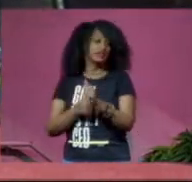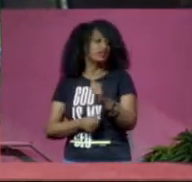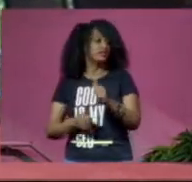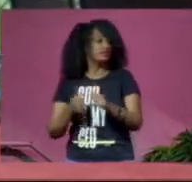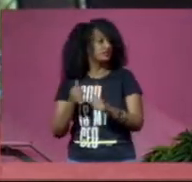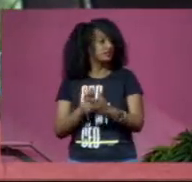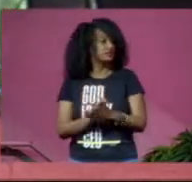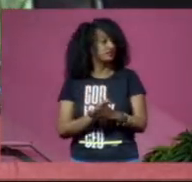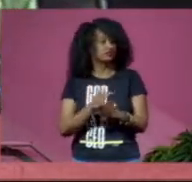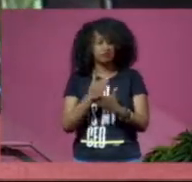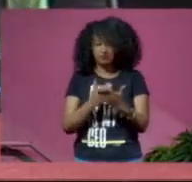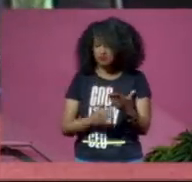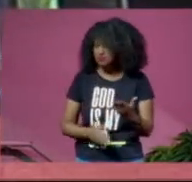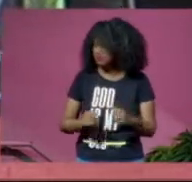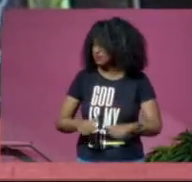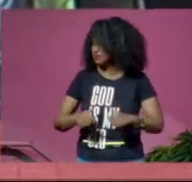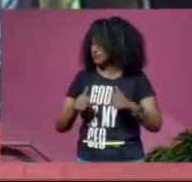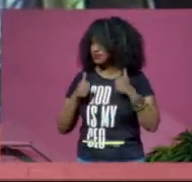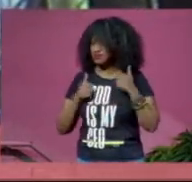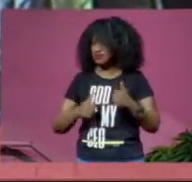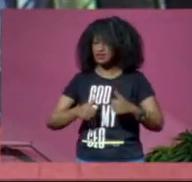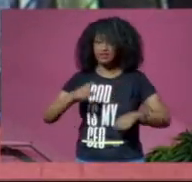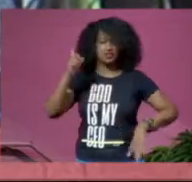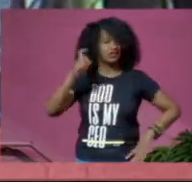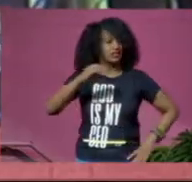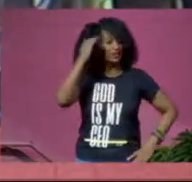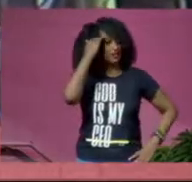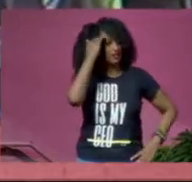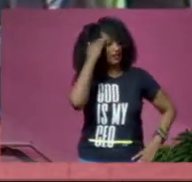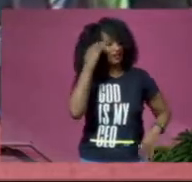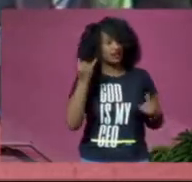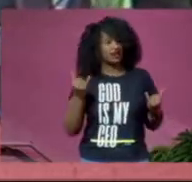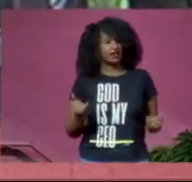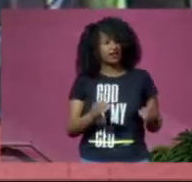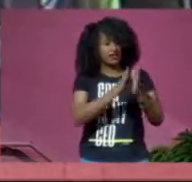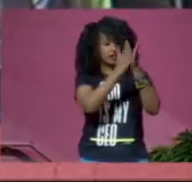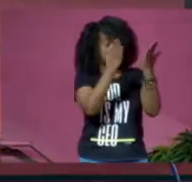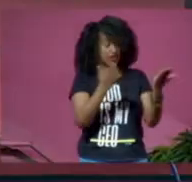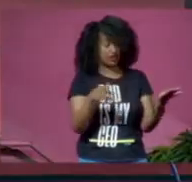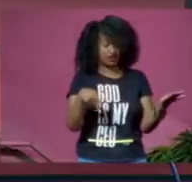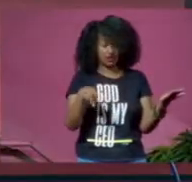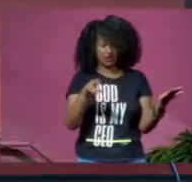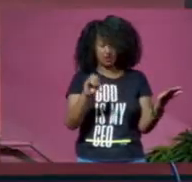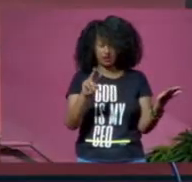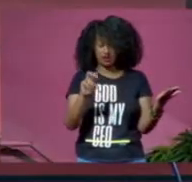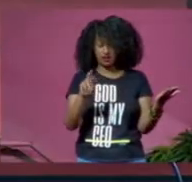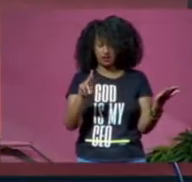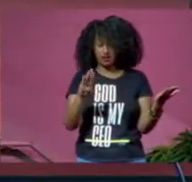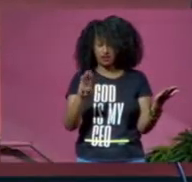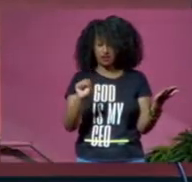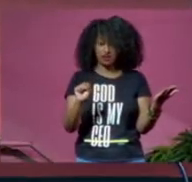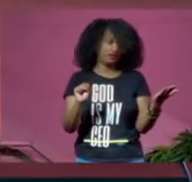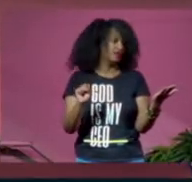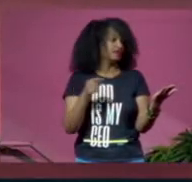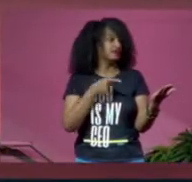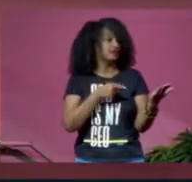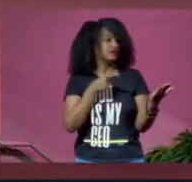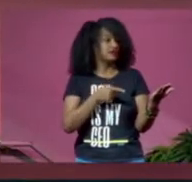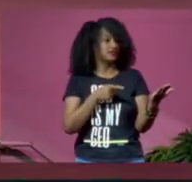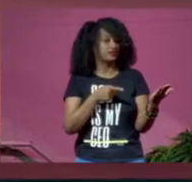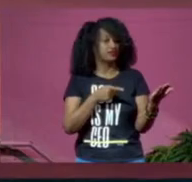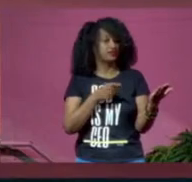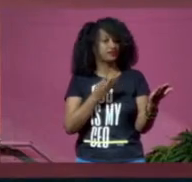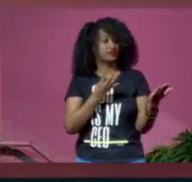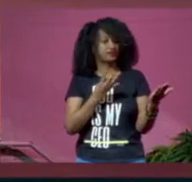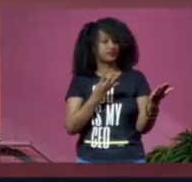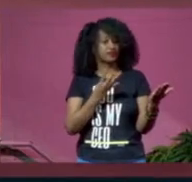knowing. And so that's why the writer of Proverbs says in Proverbs chapter 4, verses 4 through 7, that wisdom is the